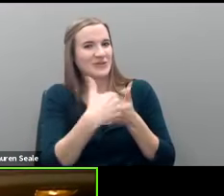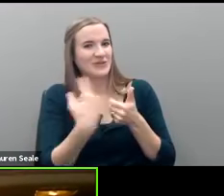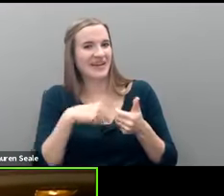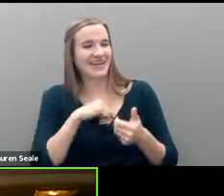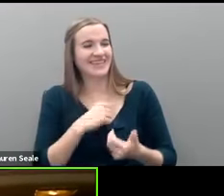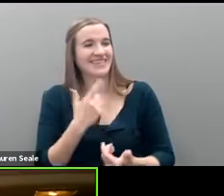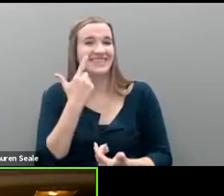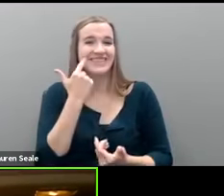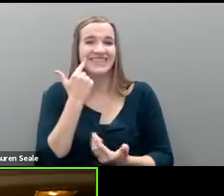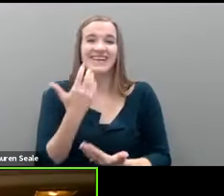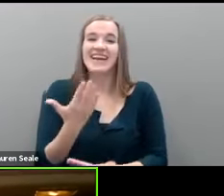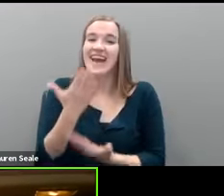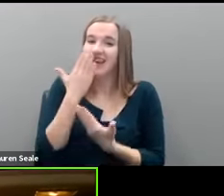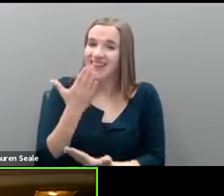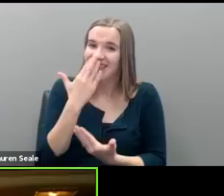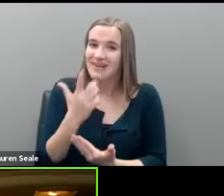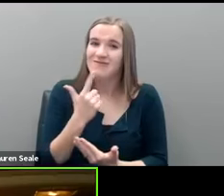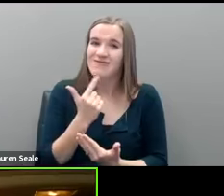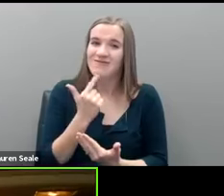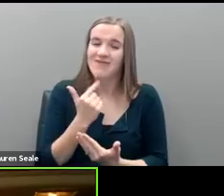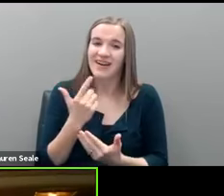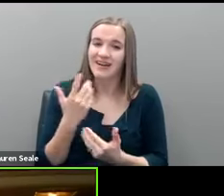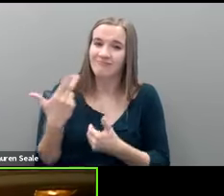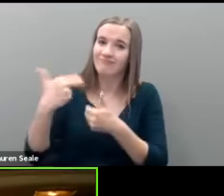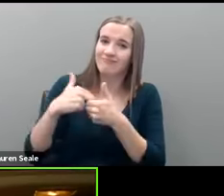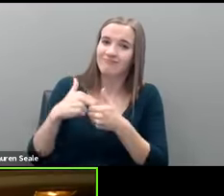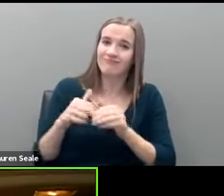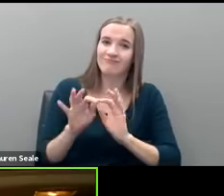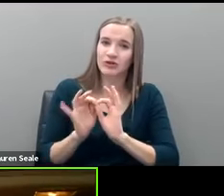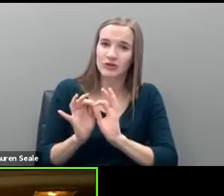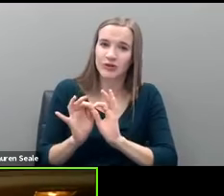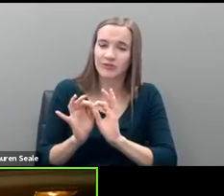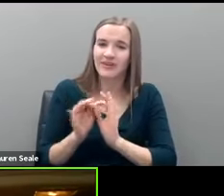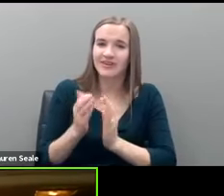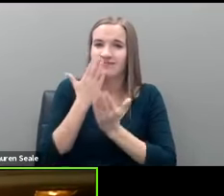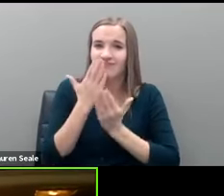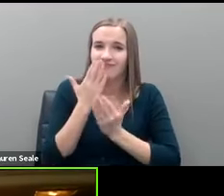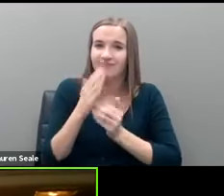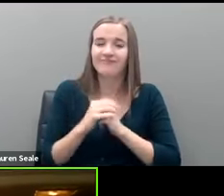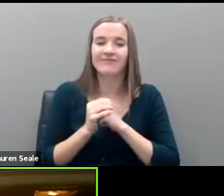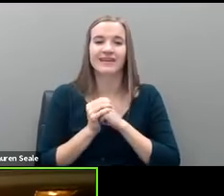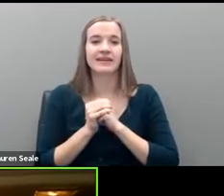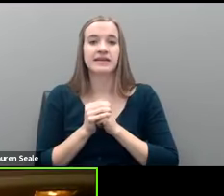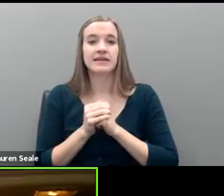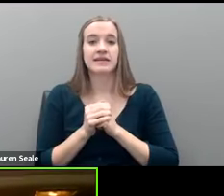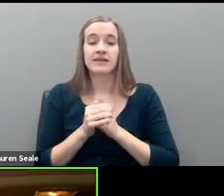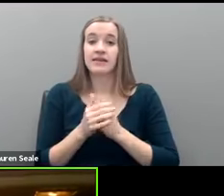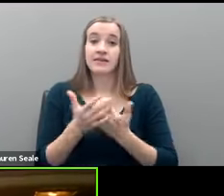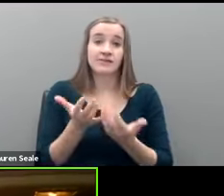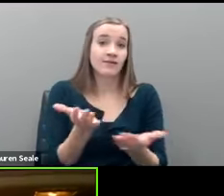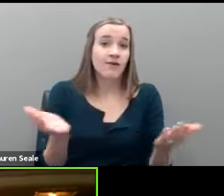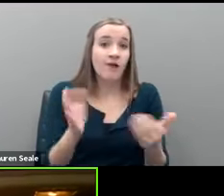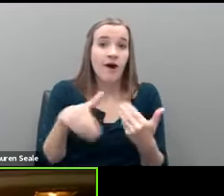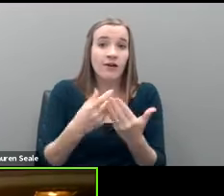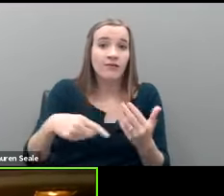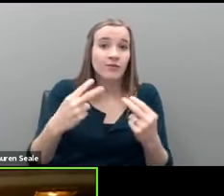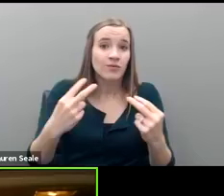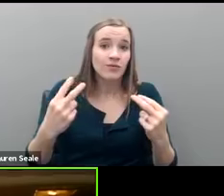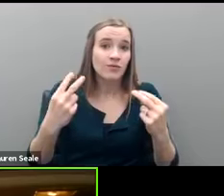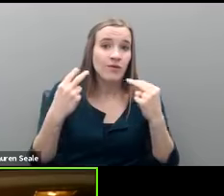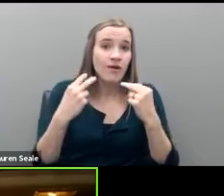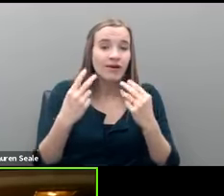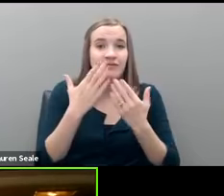And Lauren, thank you again for the sign language interpretation. We appreciate all of you, your great work.